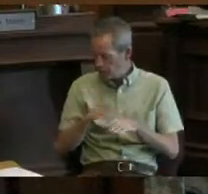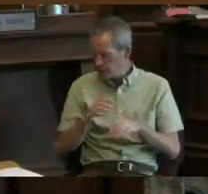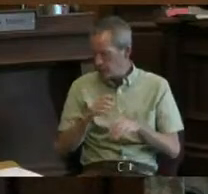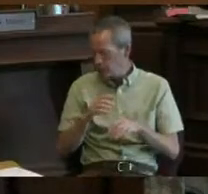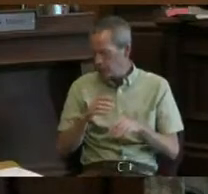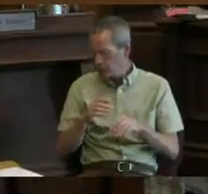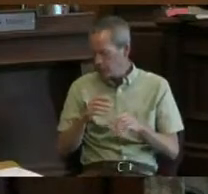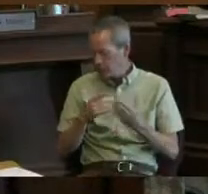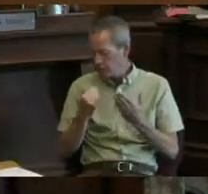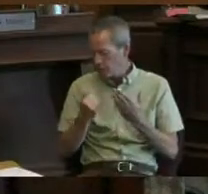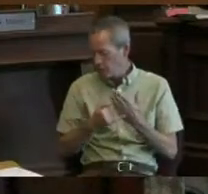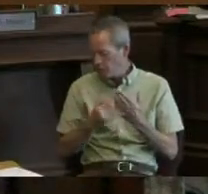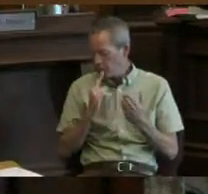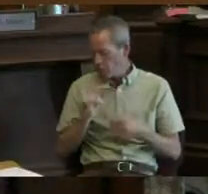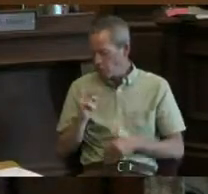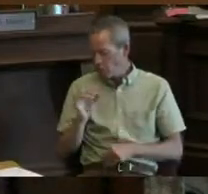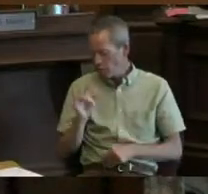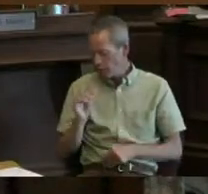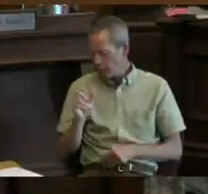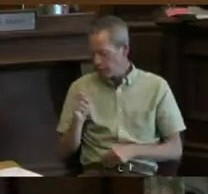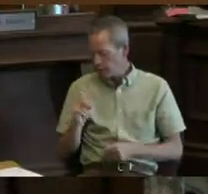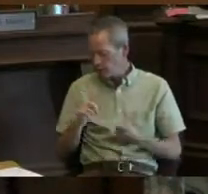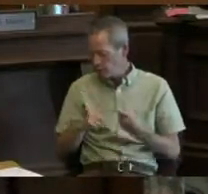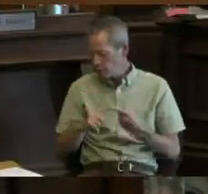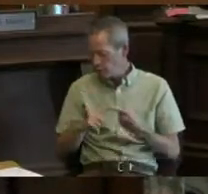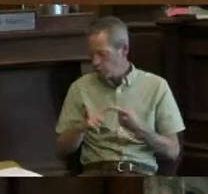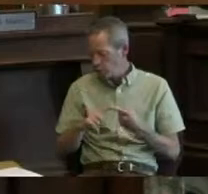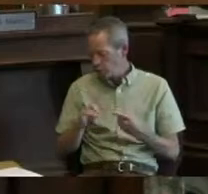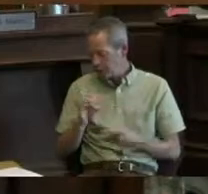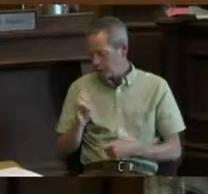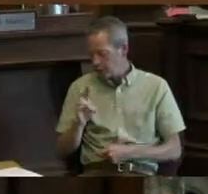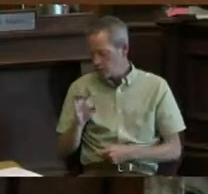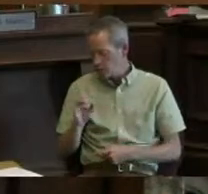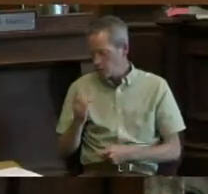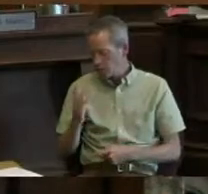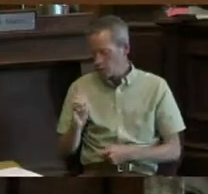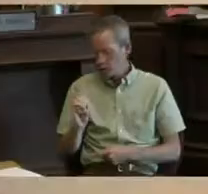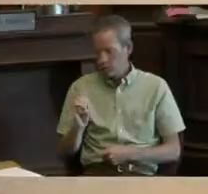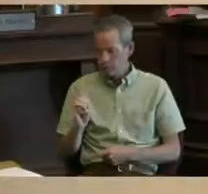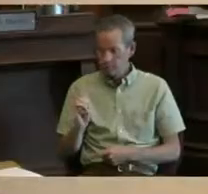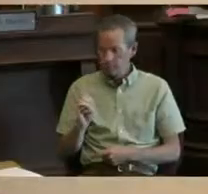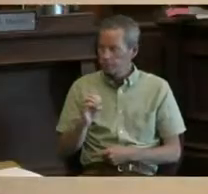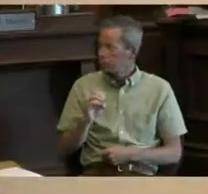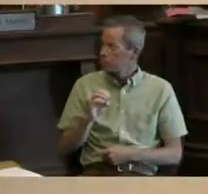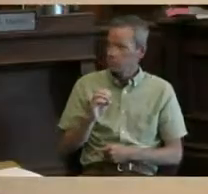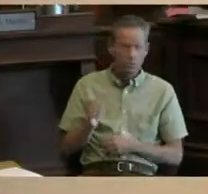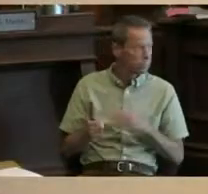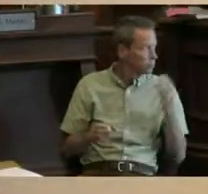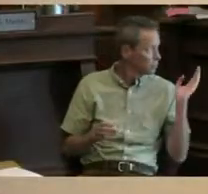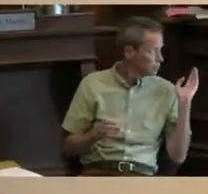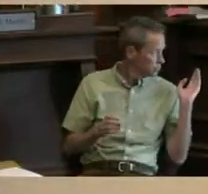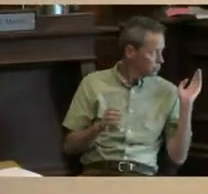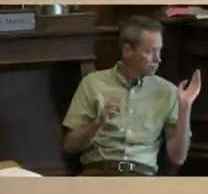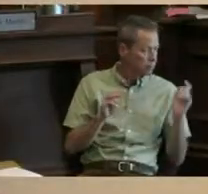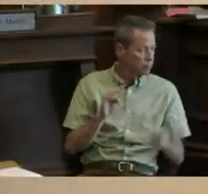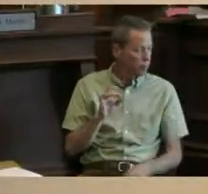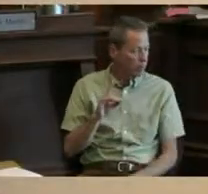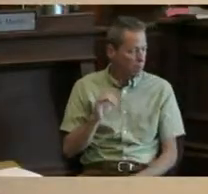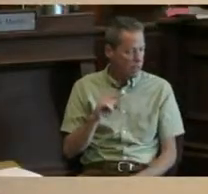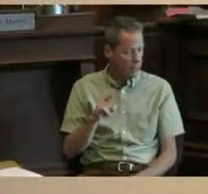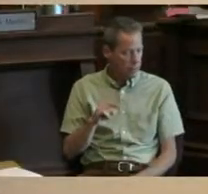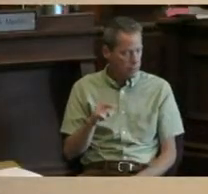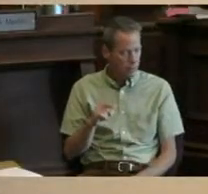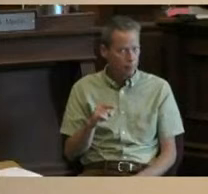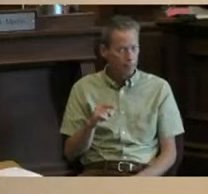Road. Any questions, comments, or concerns? Council President Miguel. Yes. Thank you, Chair Lightfoot.